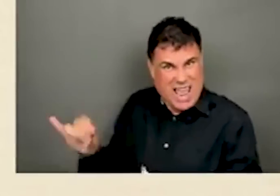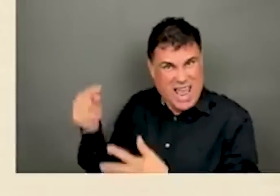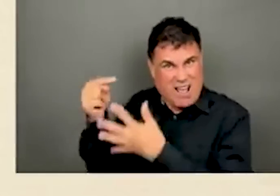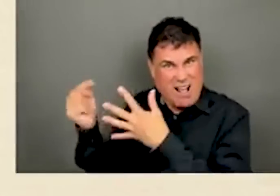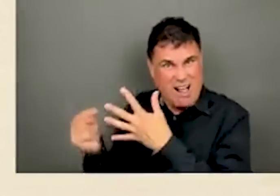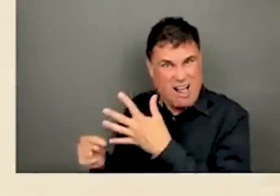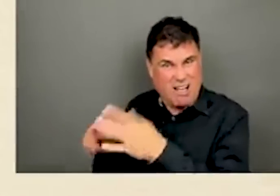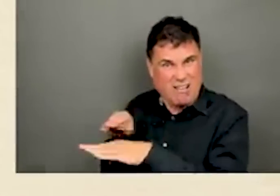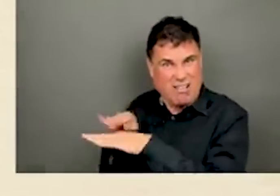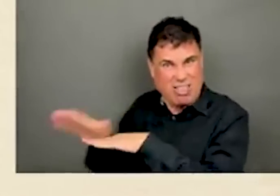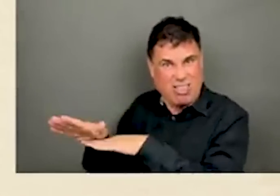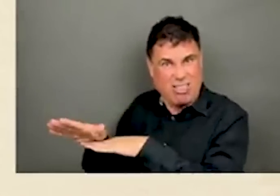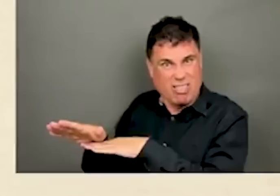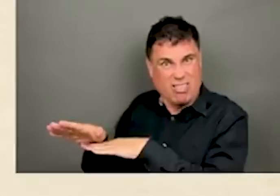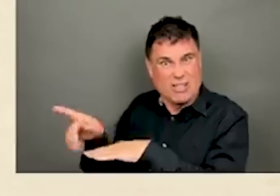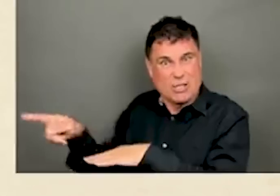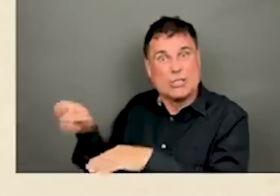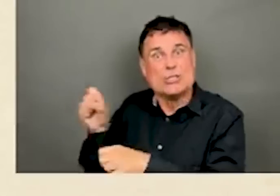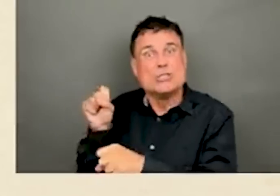too difficult?